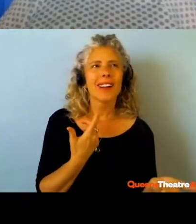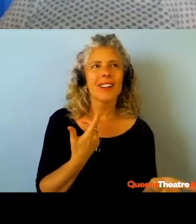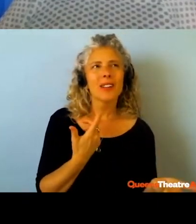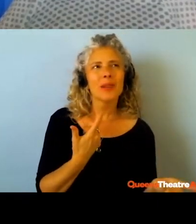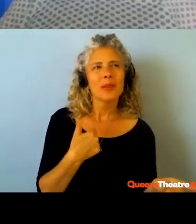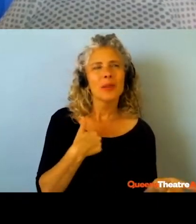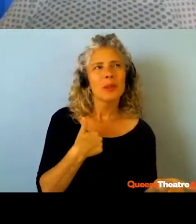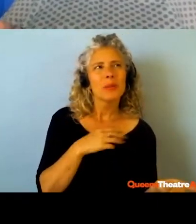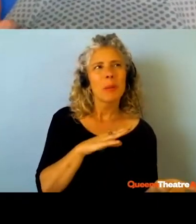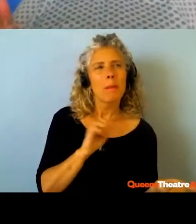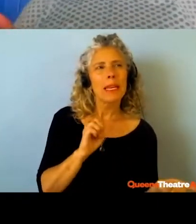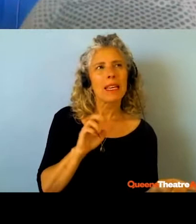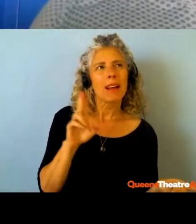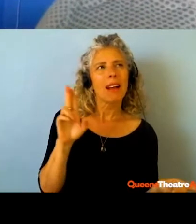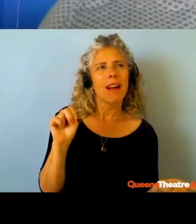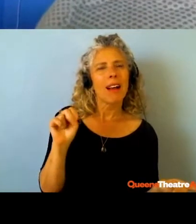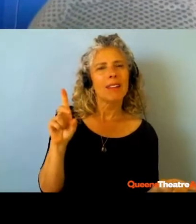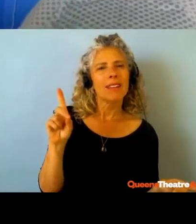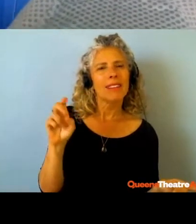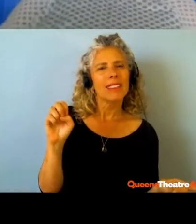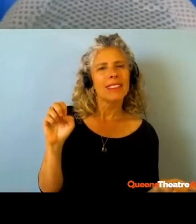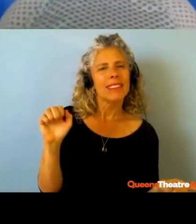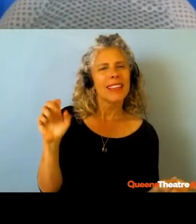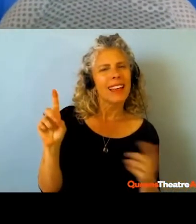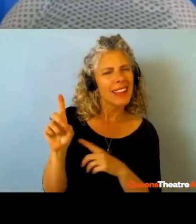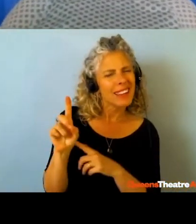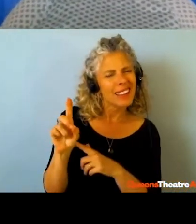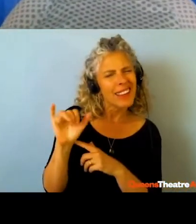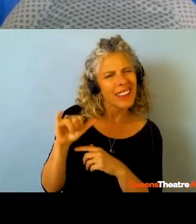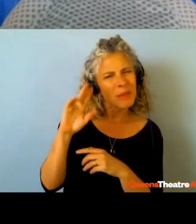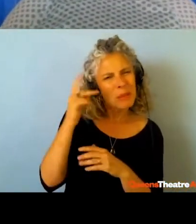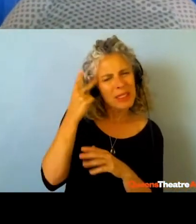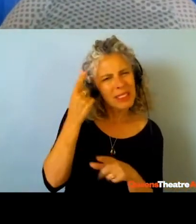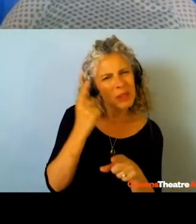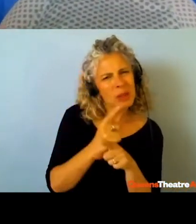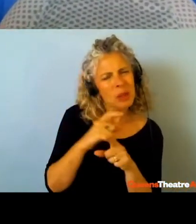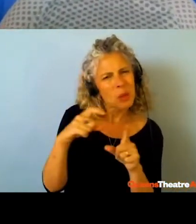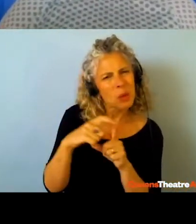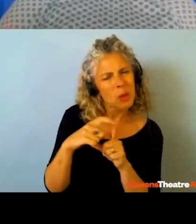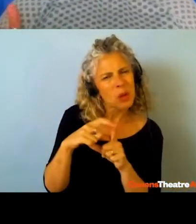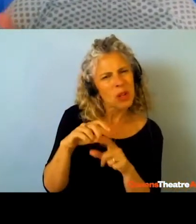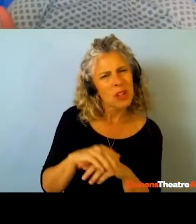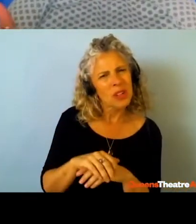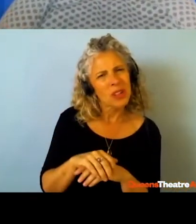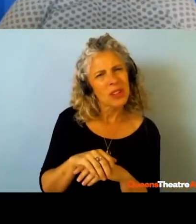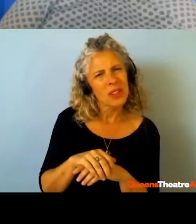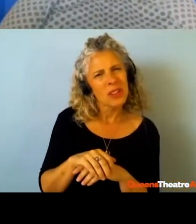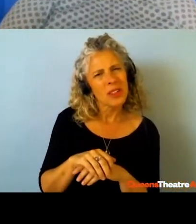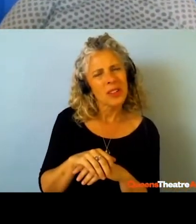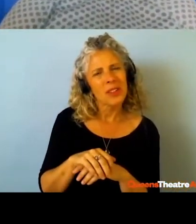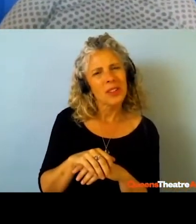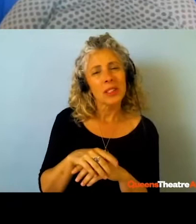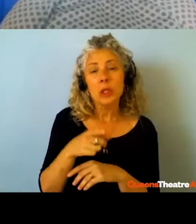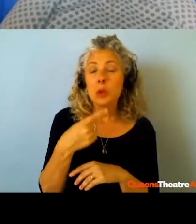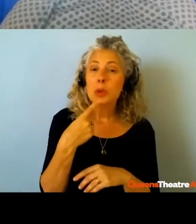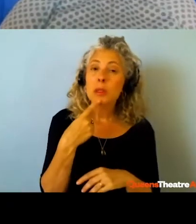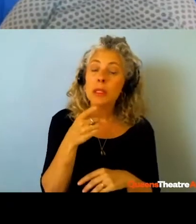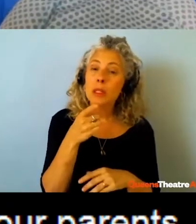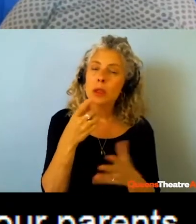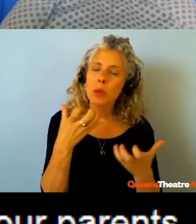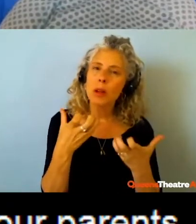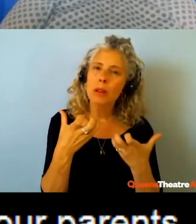undead. Is that politically correct? You said you wanted to drink my